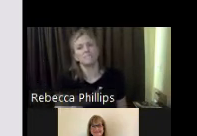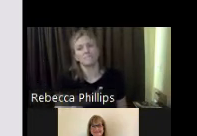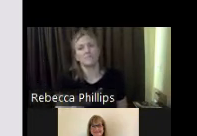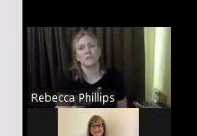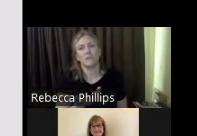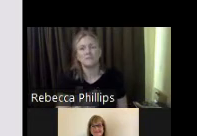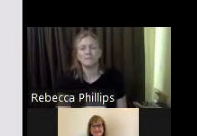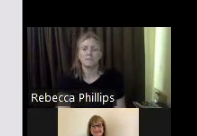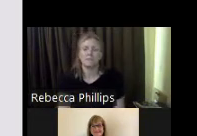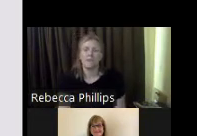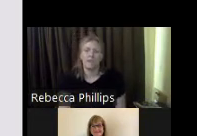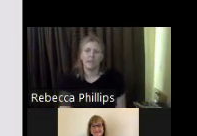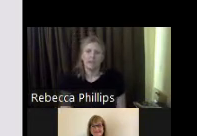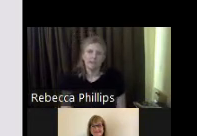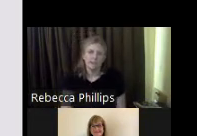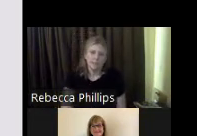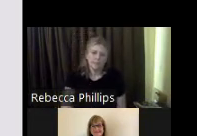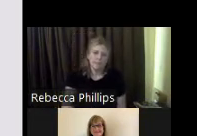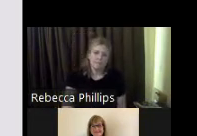welcome. Welcome.